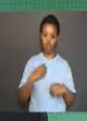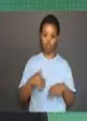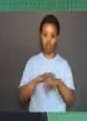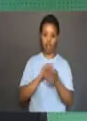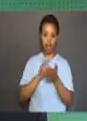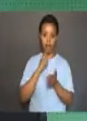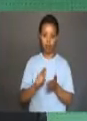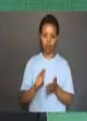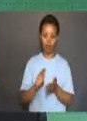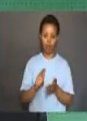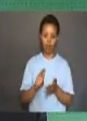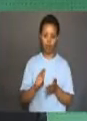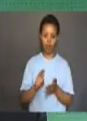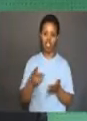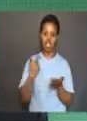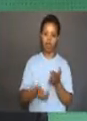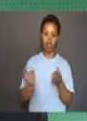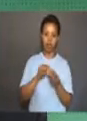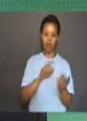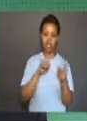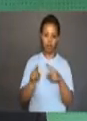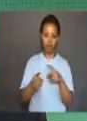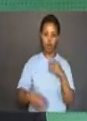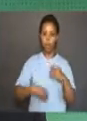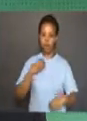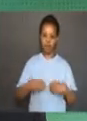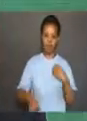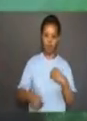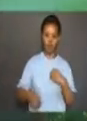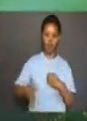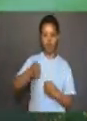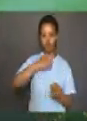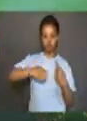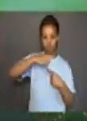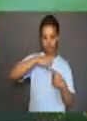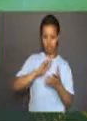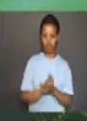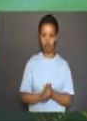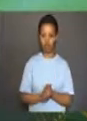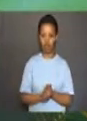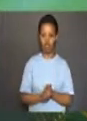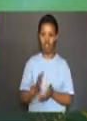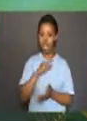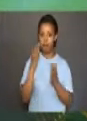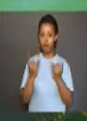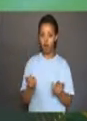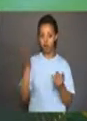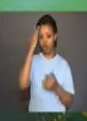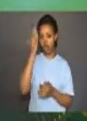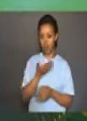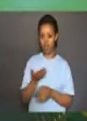well as in the organism's environment. Now that we know